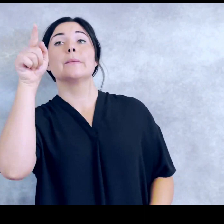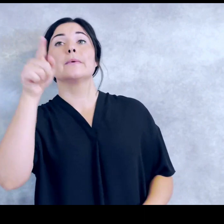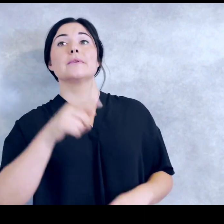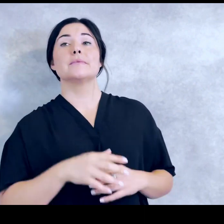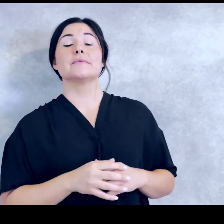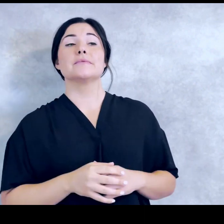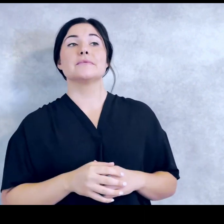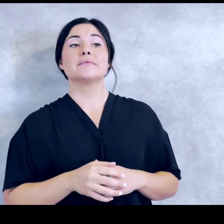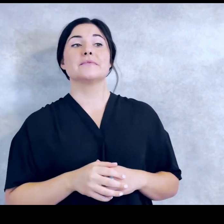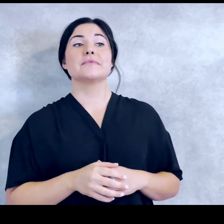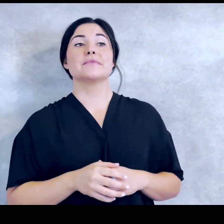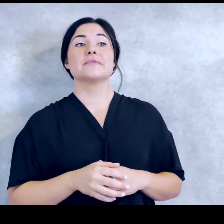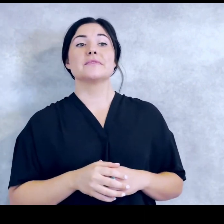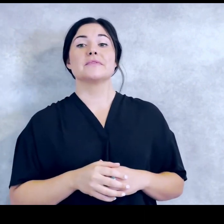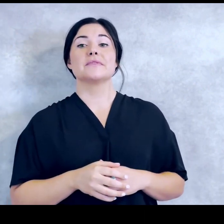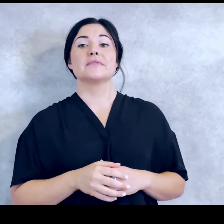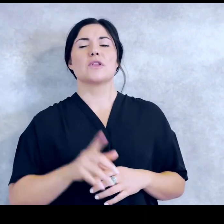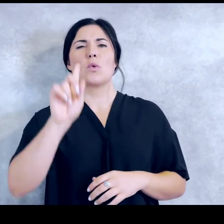back.